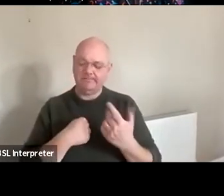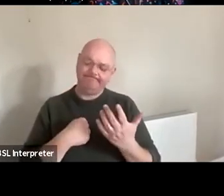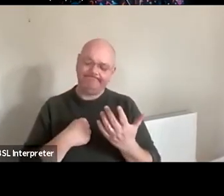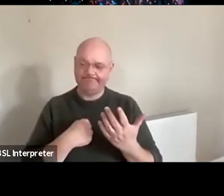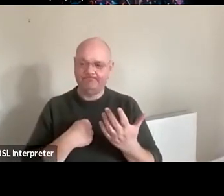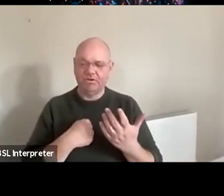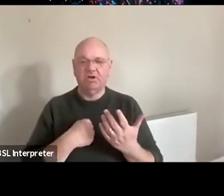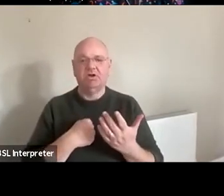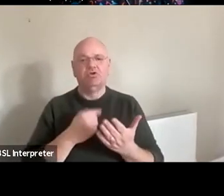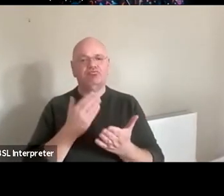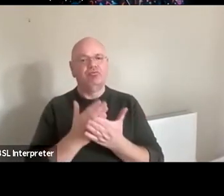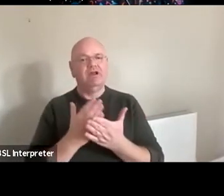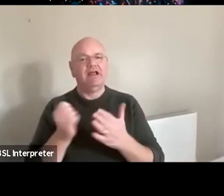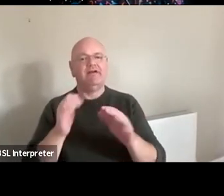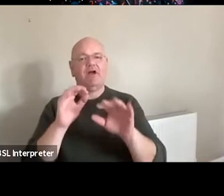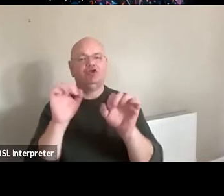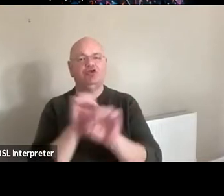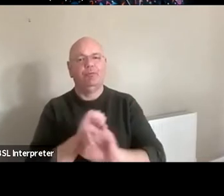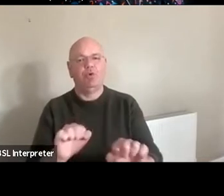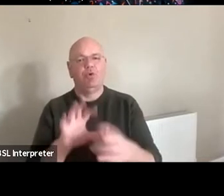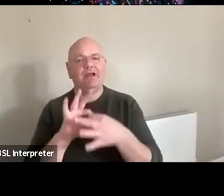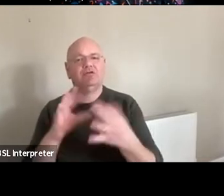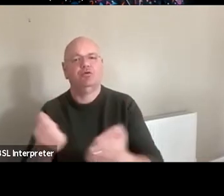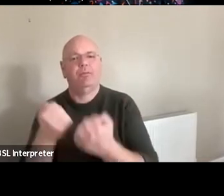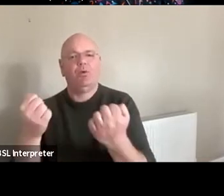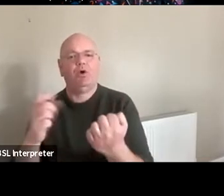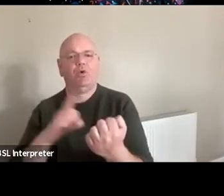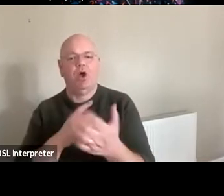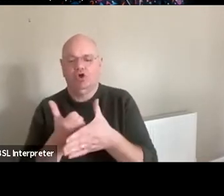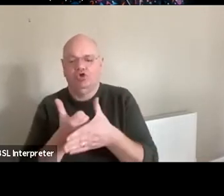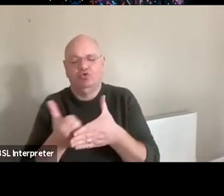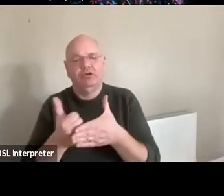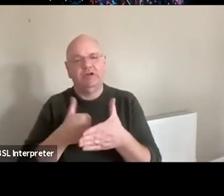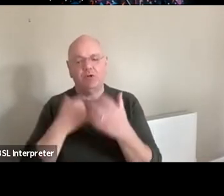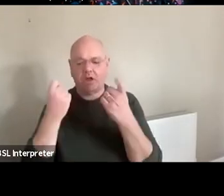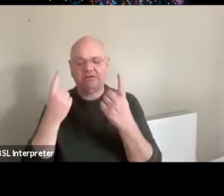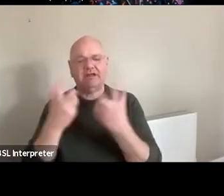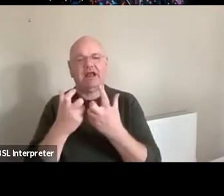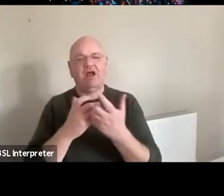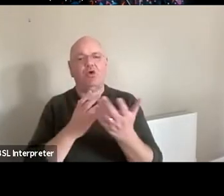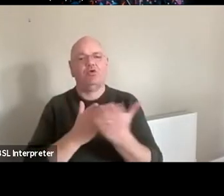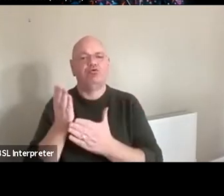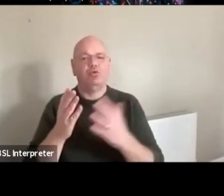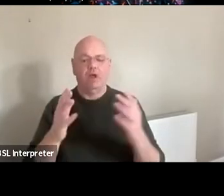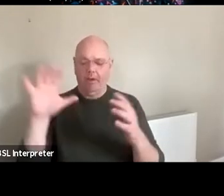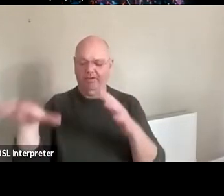there's the taboo around power because we normally understand it, I think, in terms of positional power. And also